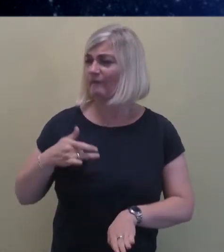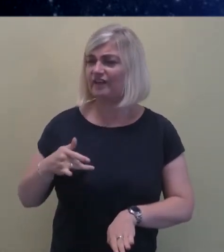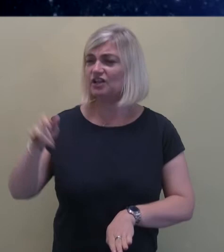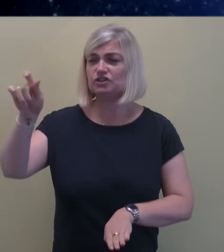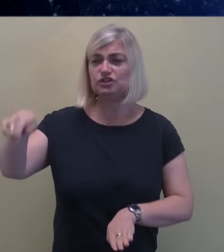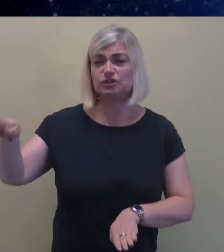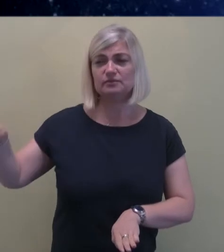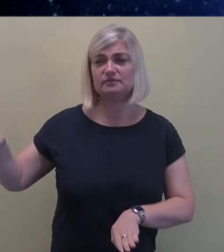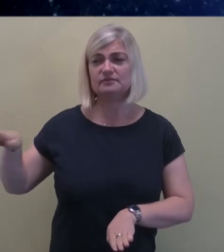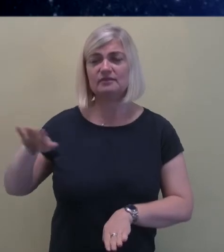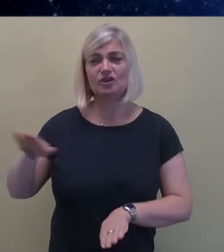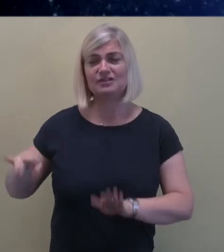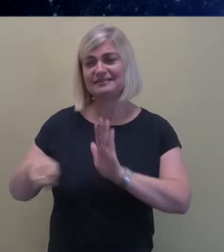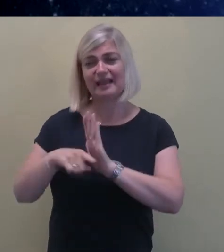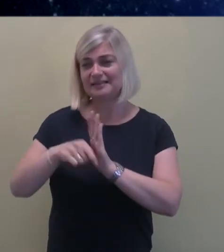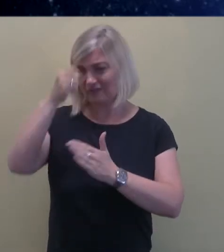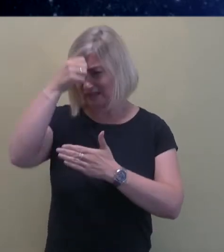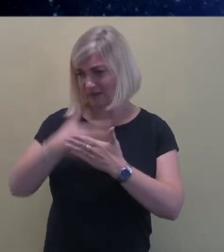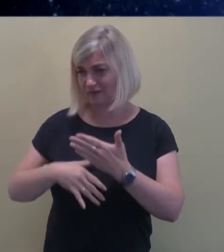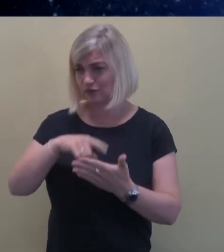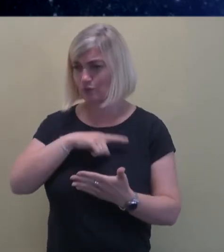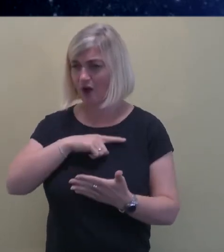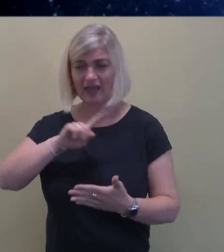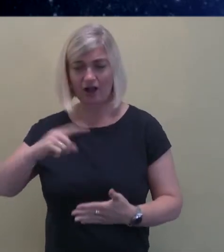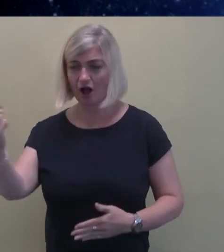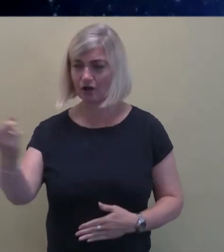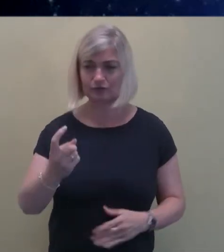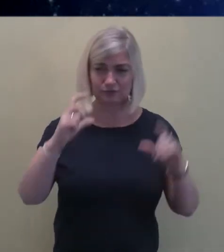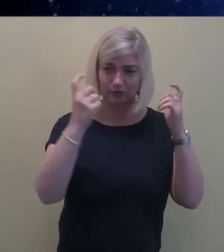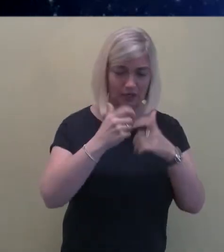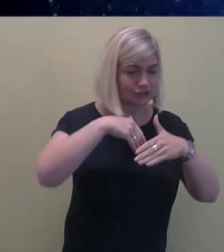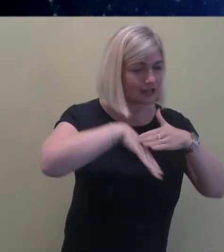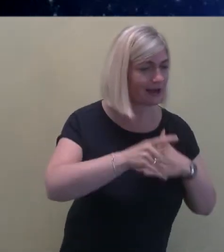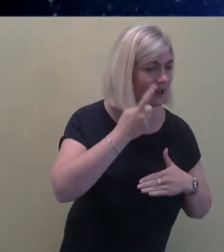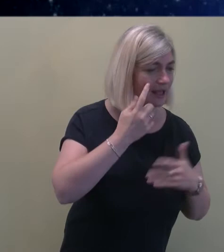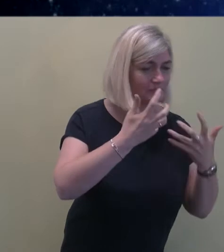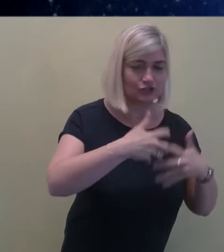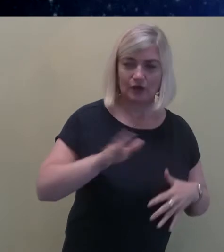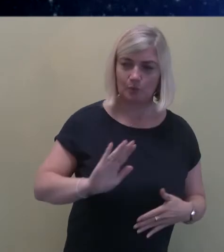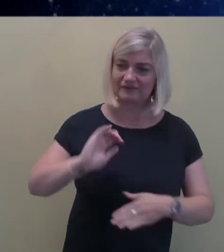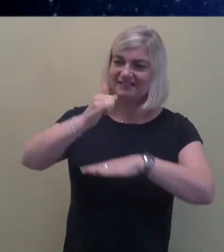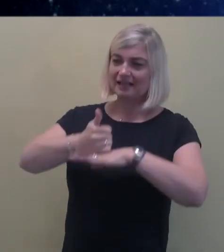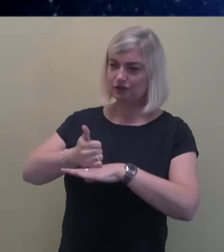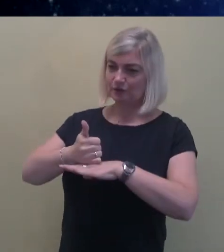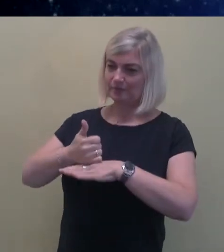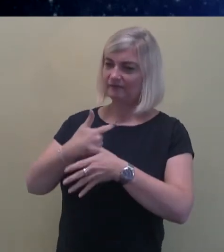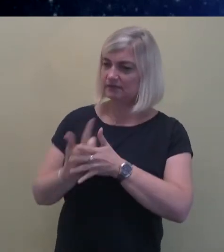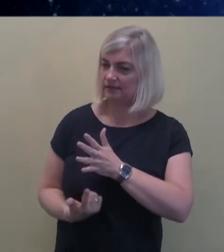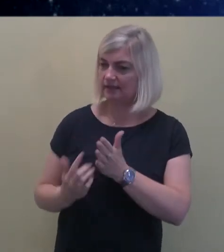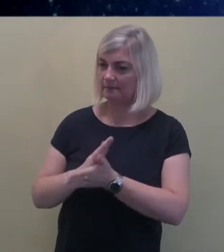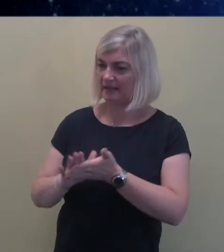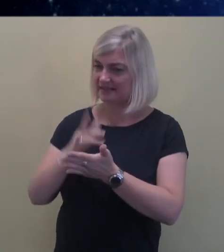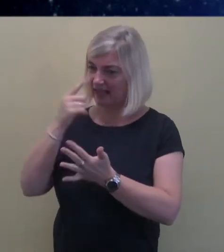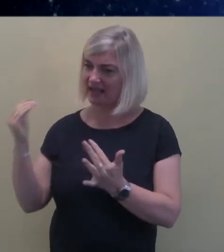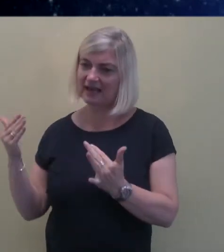way we teach. So there'll be some expectations that students might need some kit when they're studying from home, but they don't need any